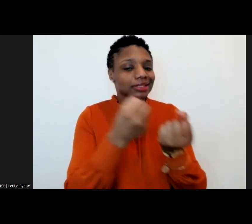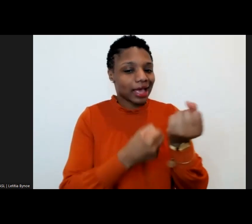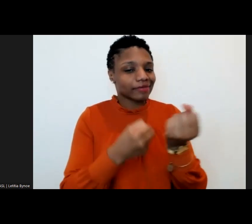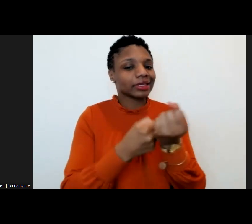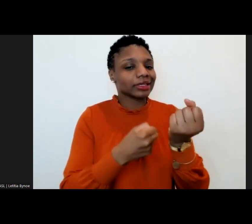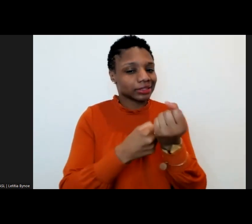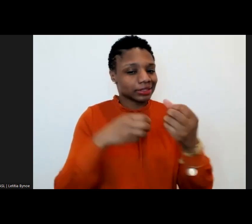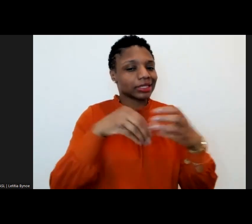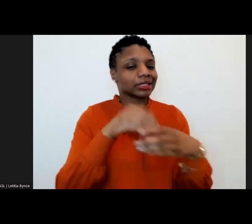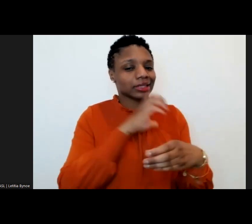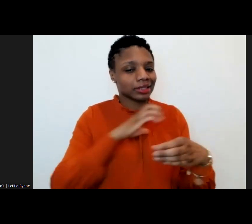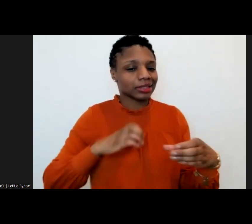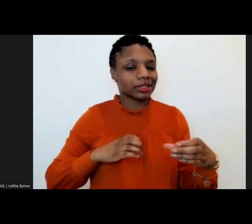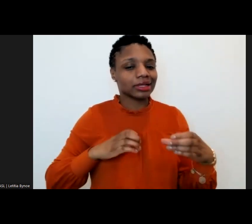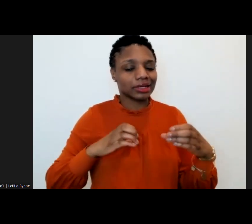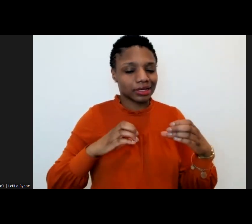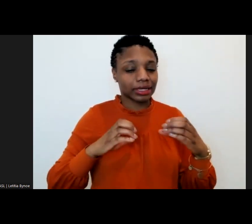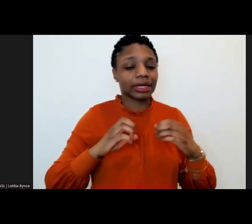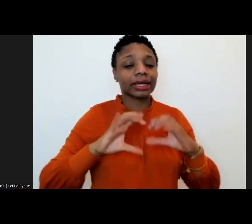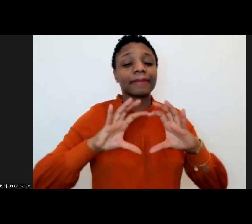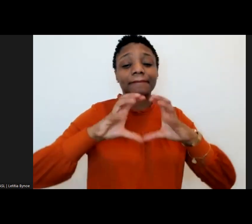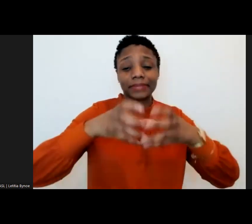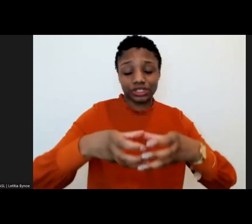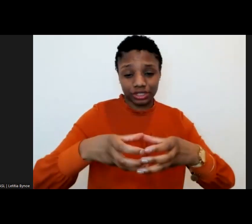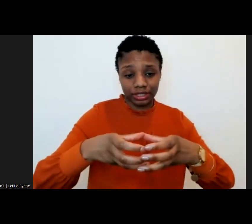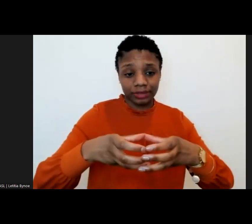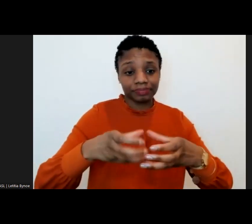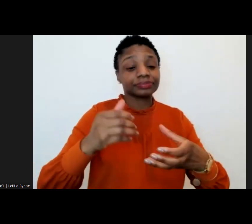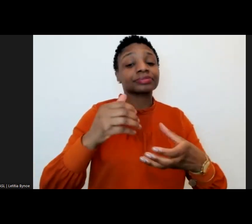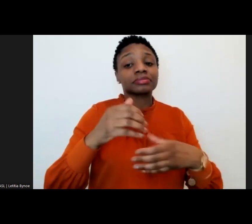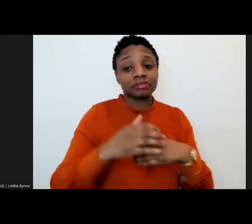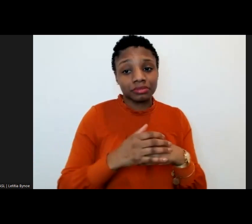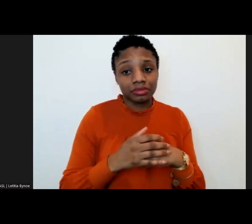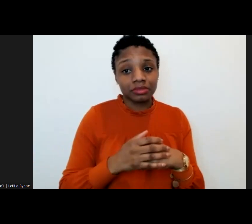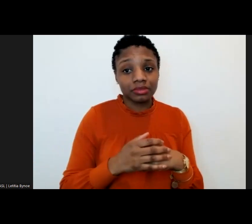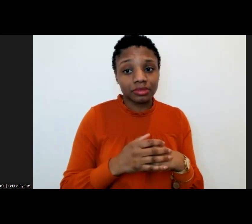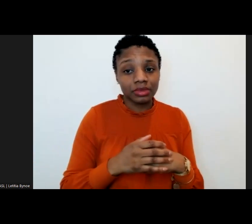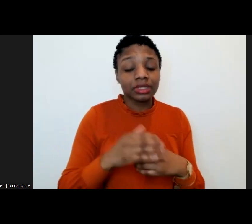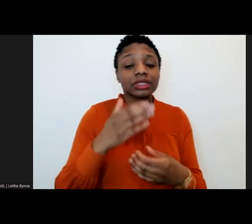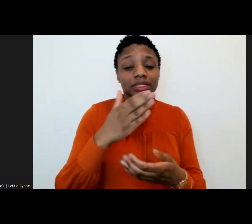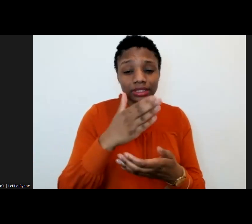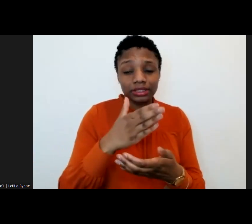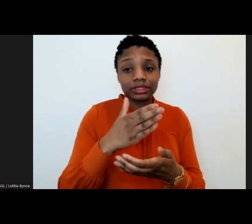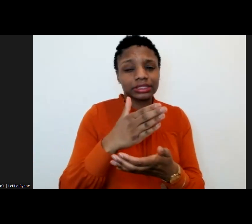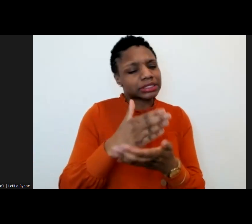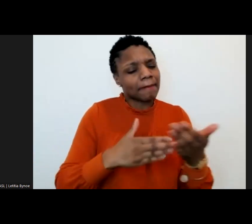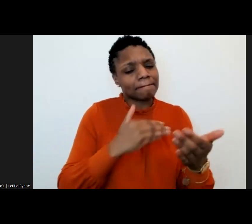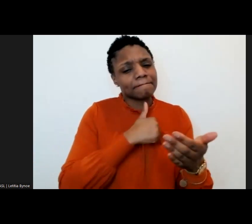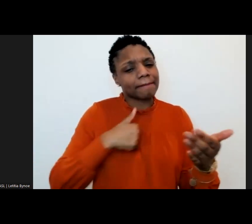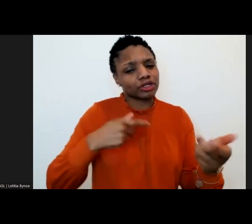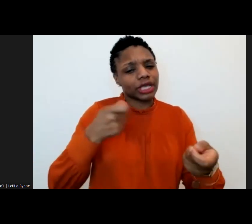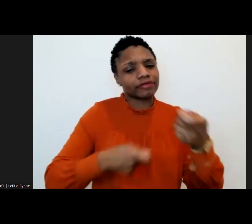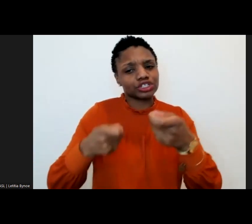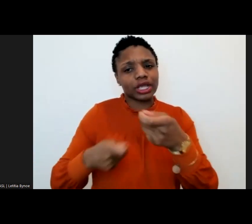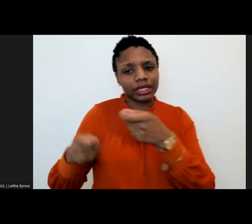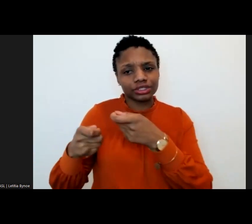groups. So we have, it's actually a little fluid. There's been a couple of membership changes as of late,